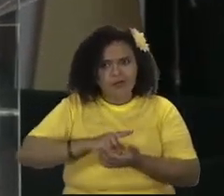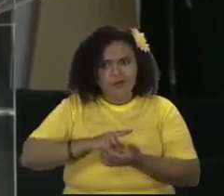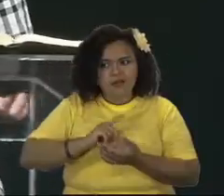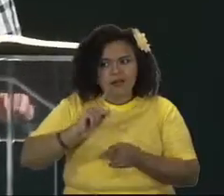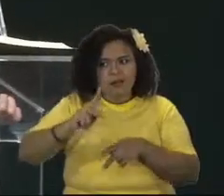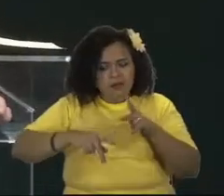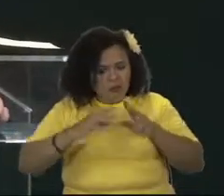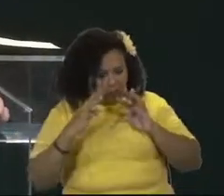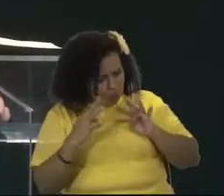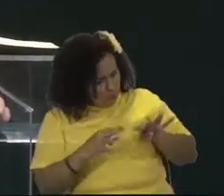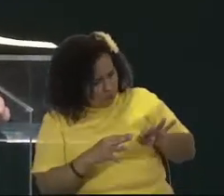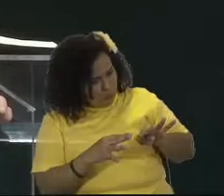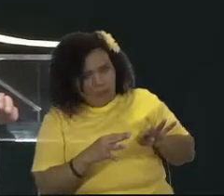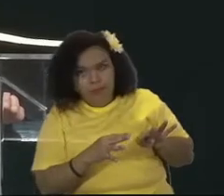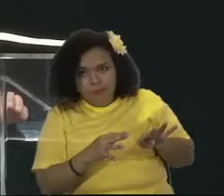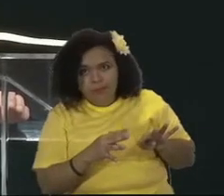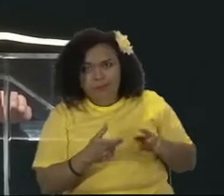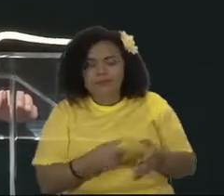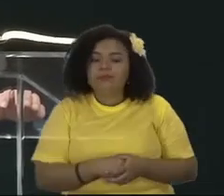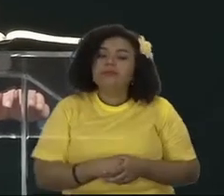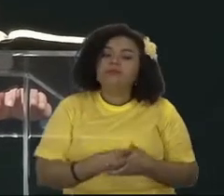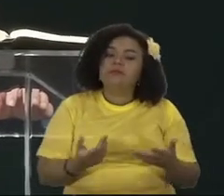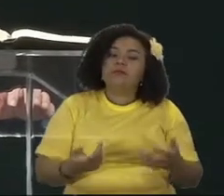about it.